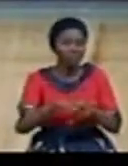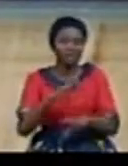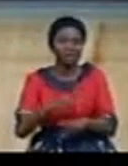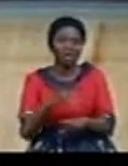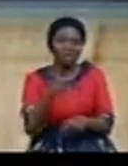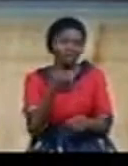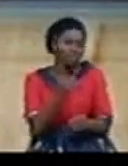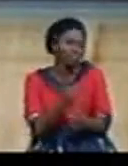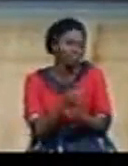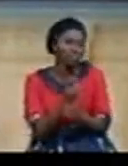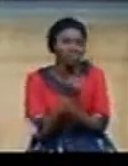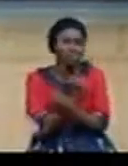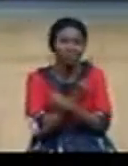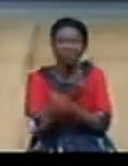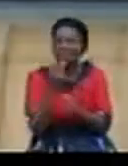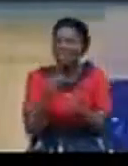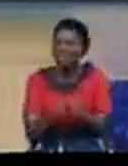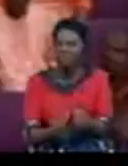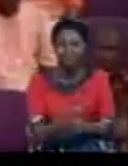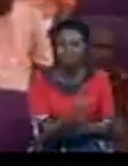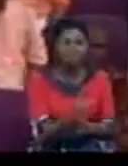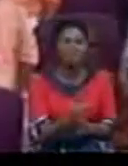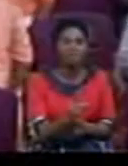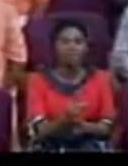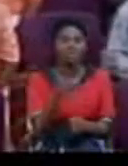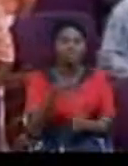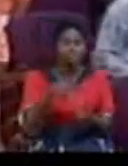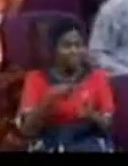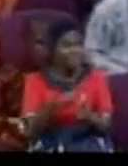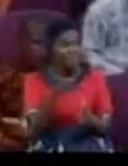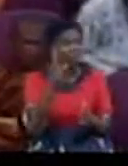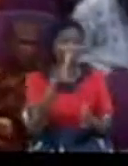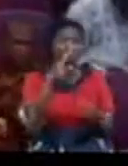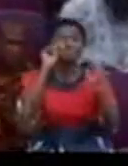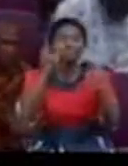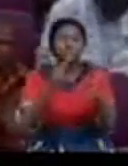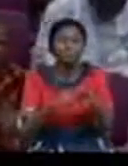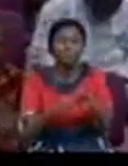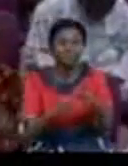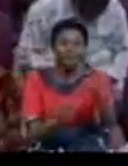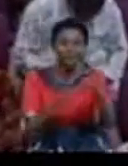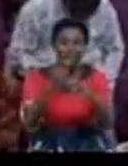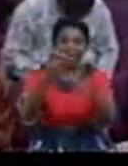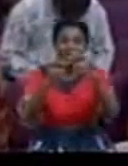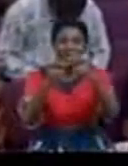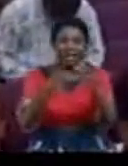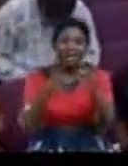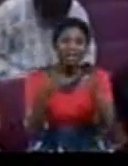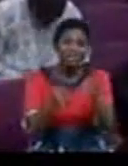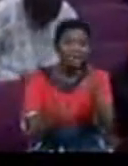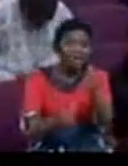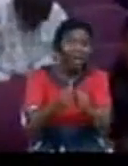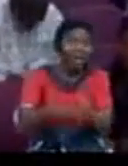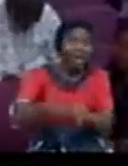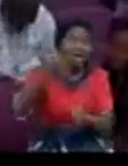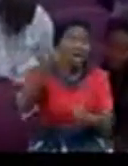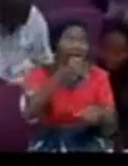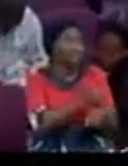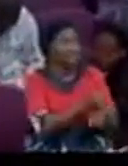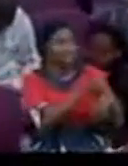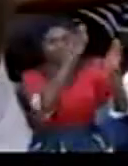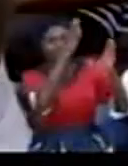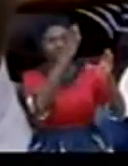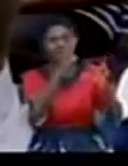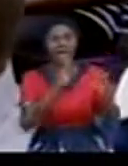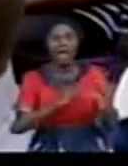will climb the highest mountain. I'm talking to you. I'm prophesying it